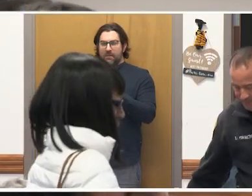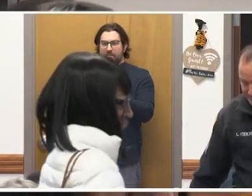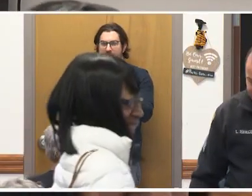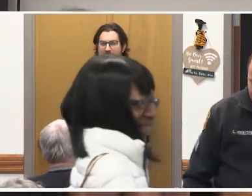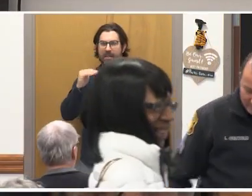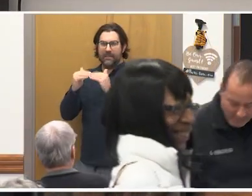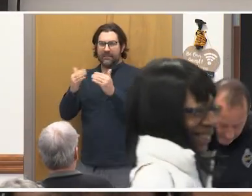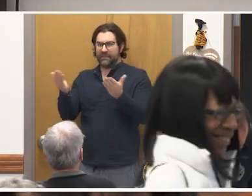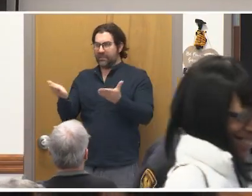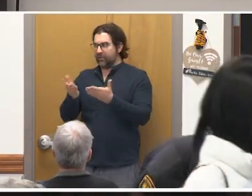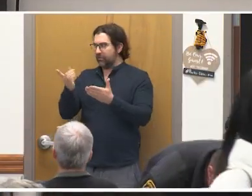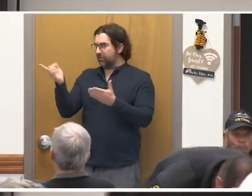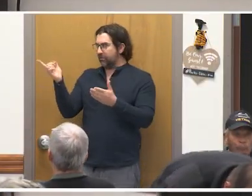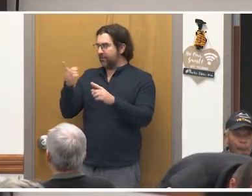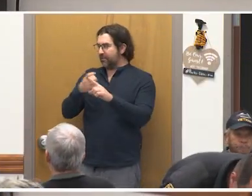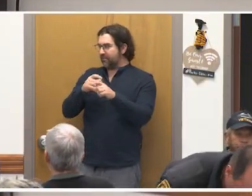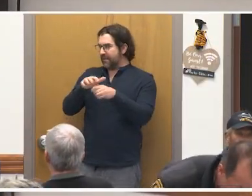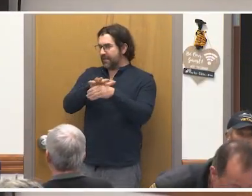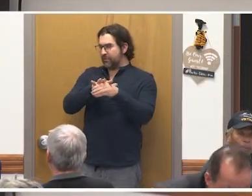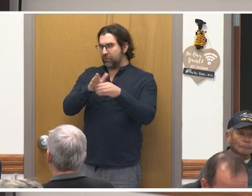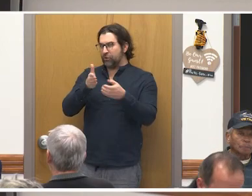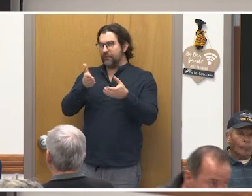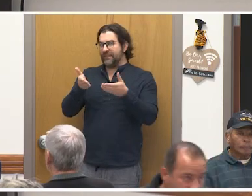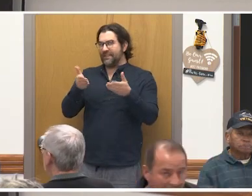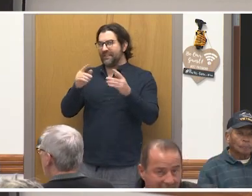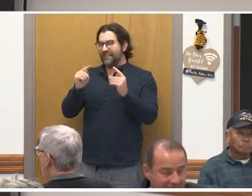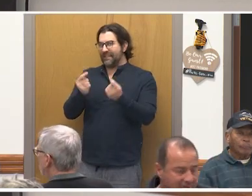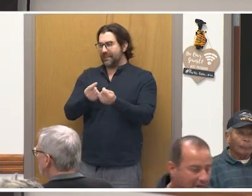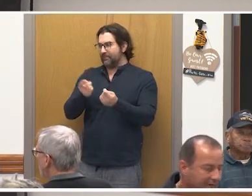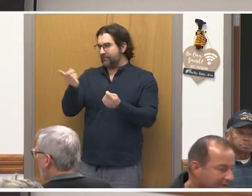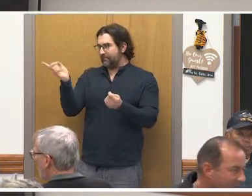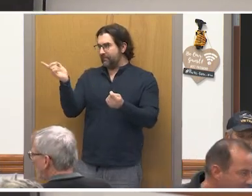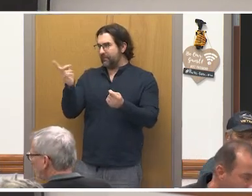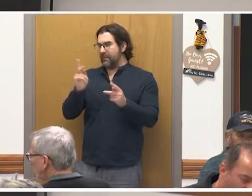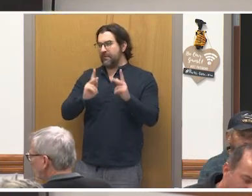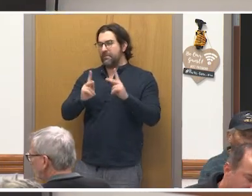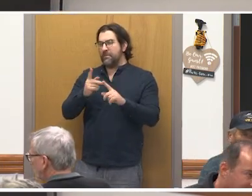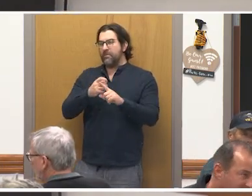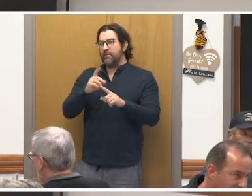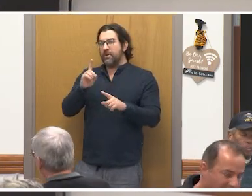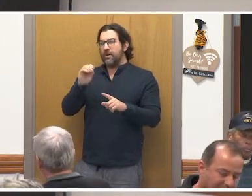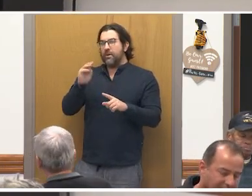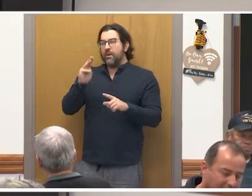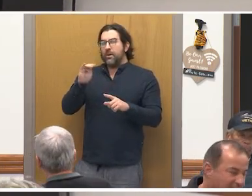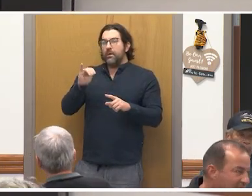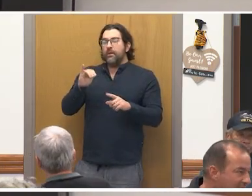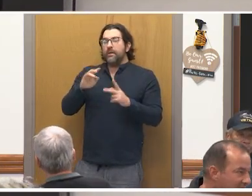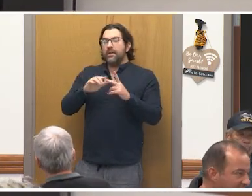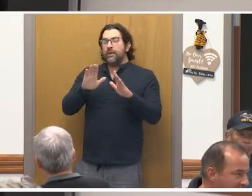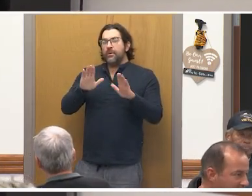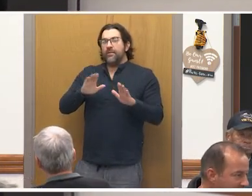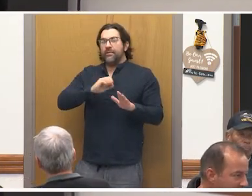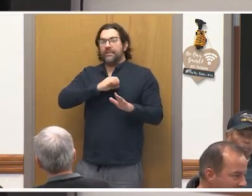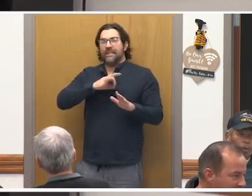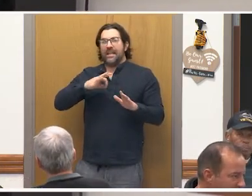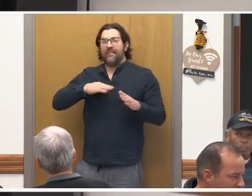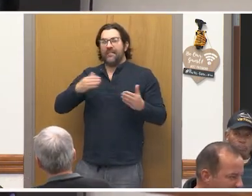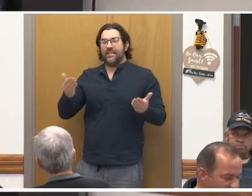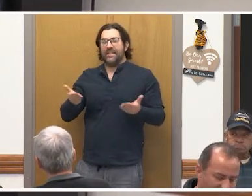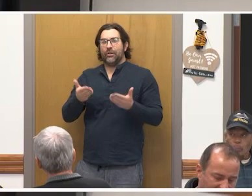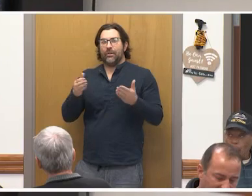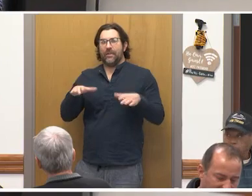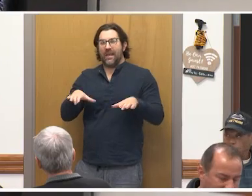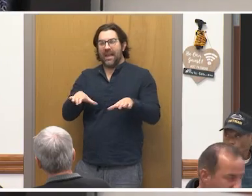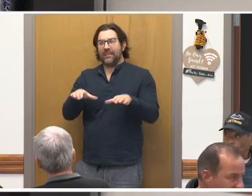here from the Neighborhood Services team, as well as folks from DOMI and our wonderful staff here at the Healthy Active